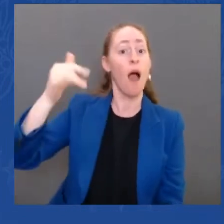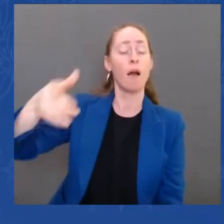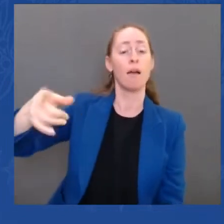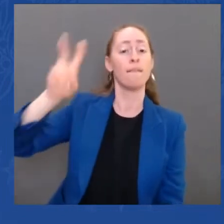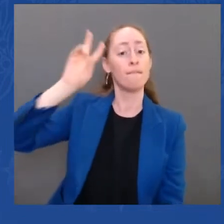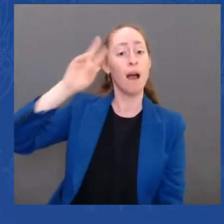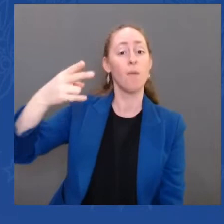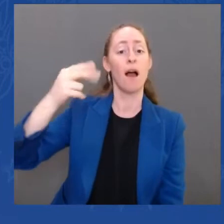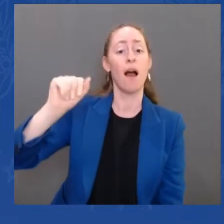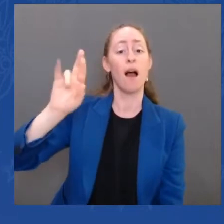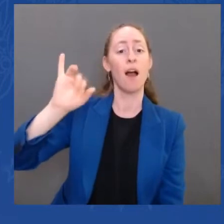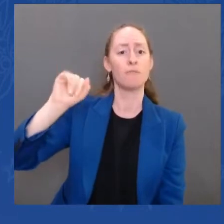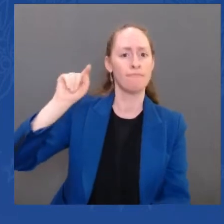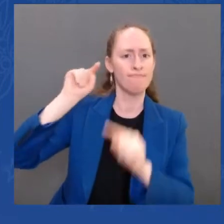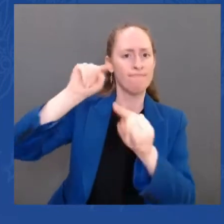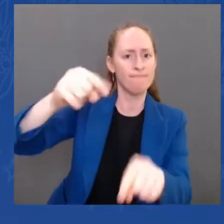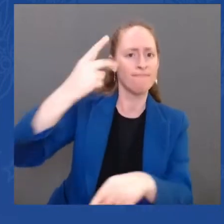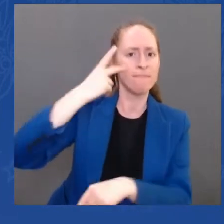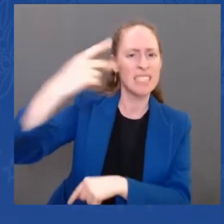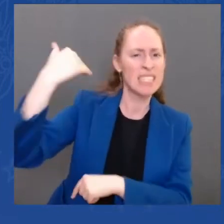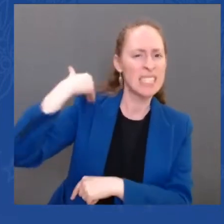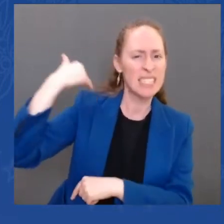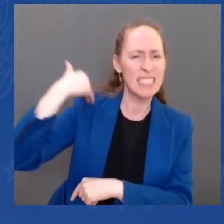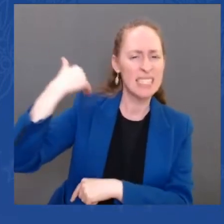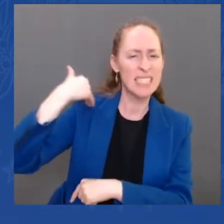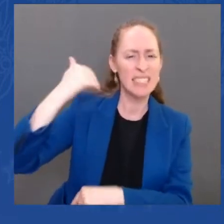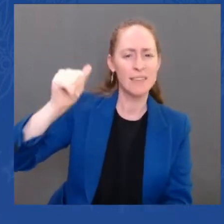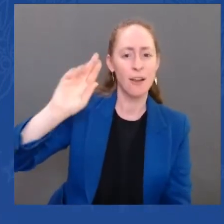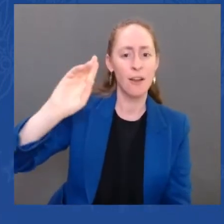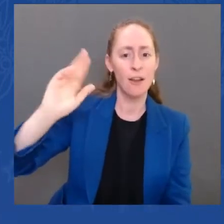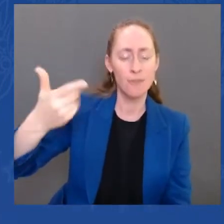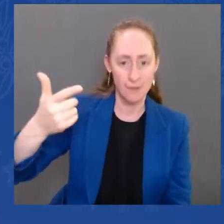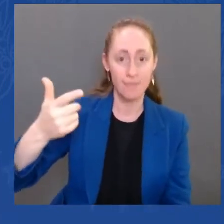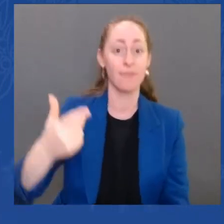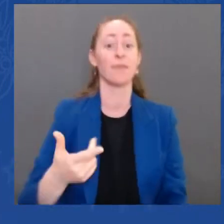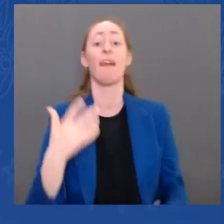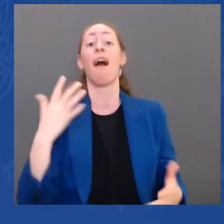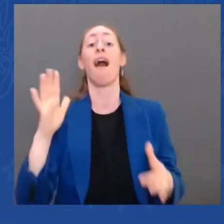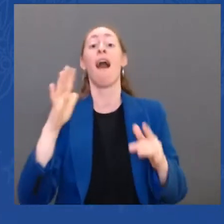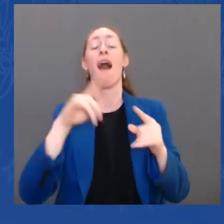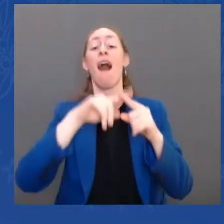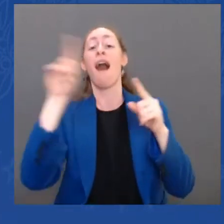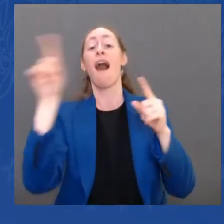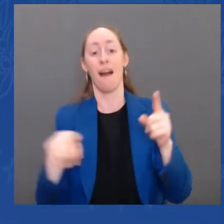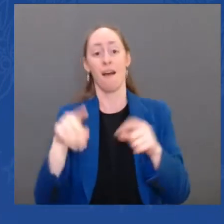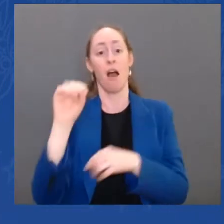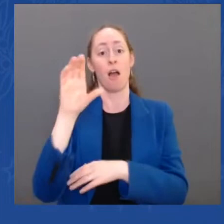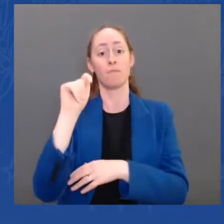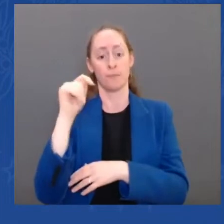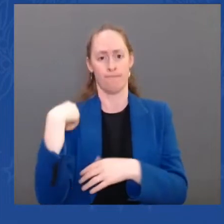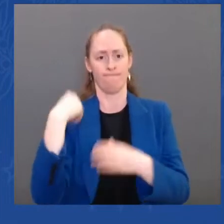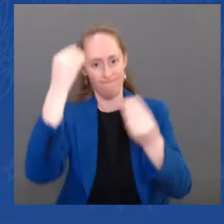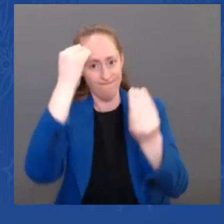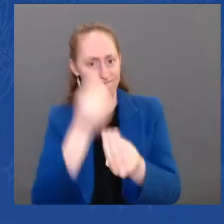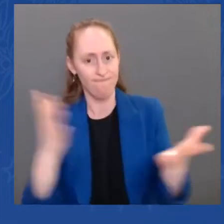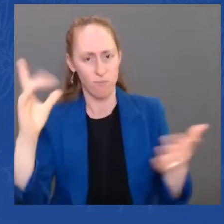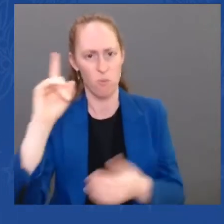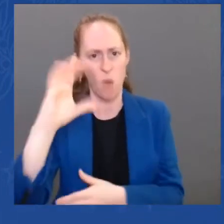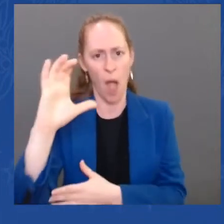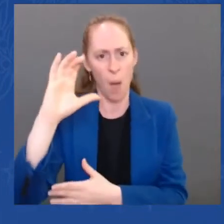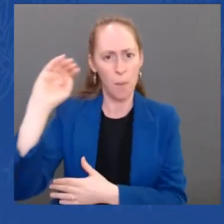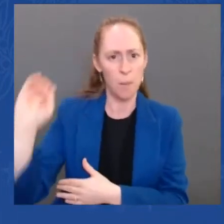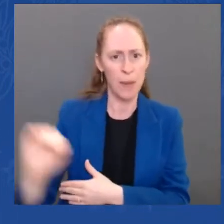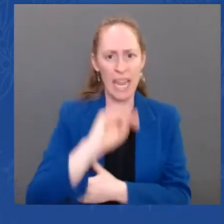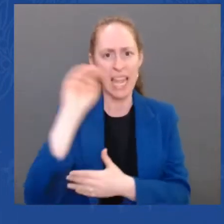our virtual summit, I announced $100 million to support for programs to strengthen U.S. ASEAN cooperation. And